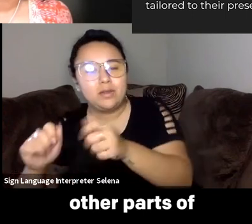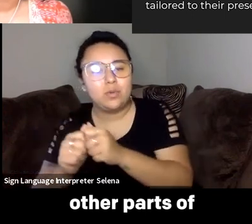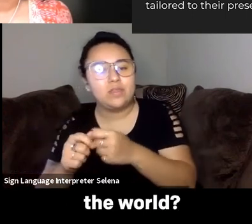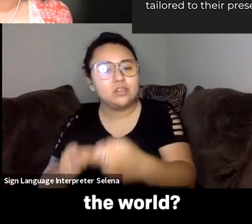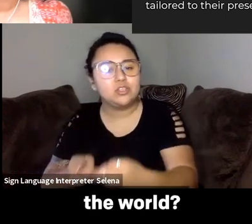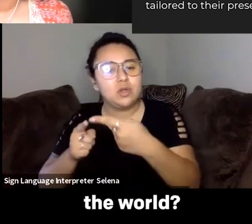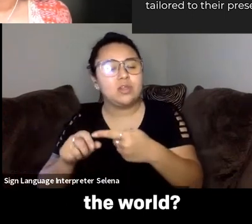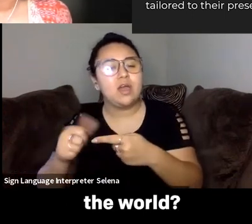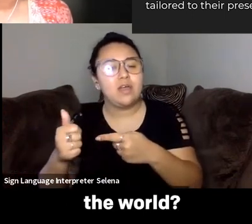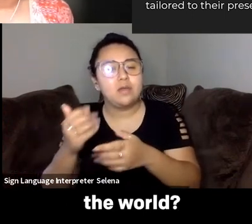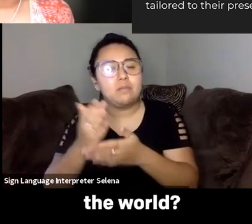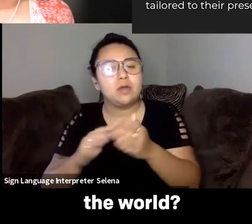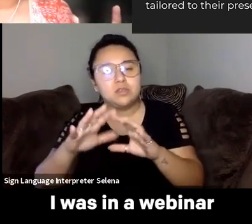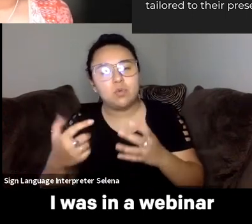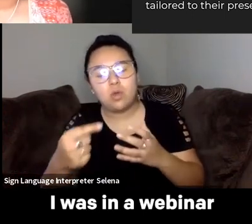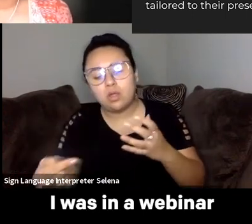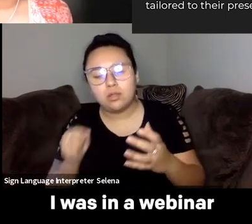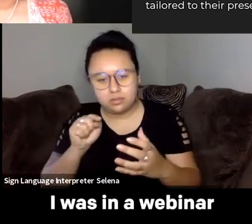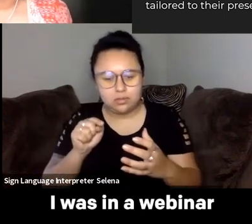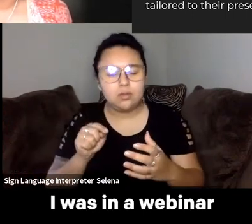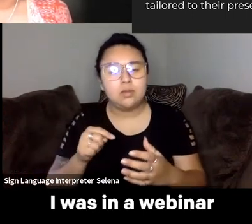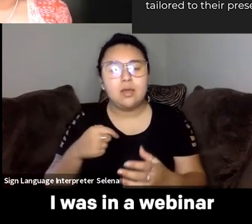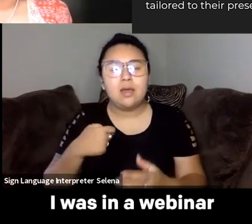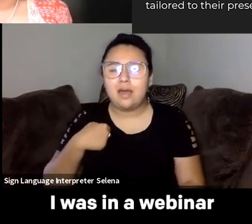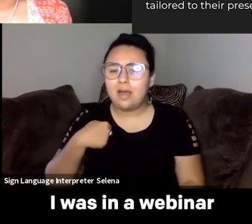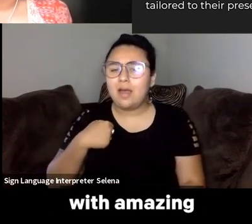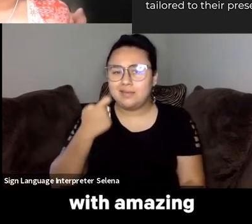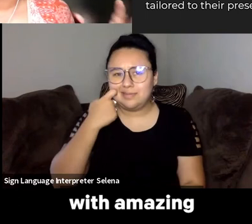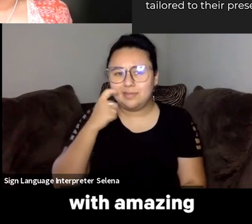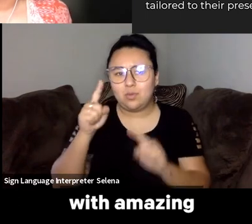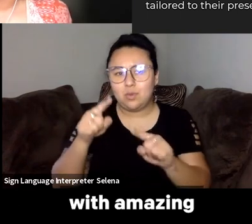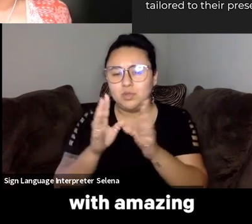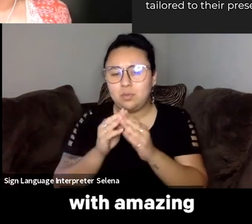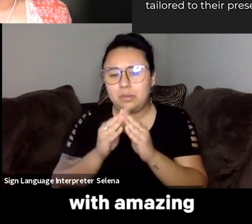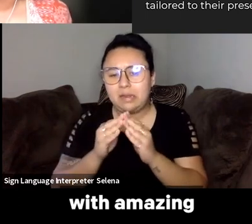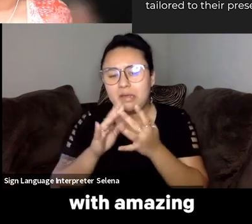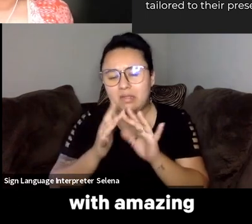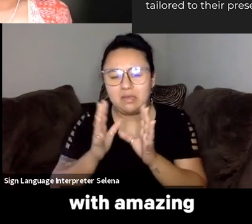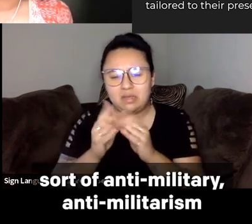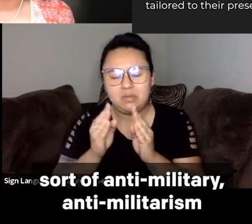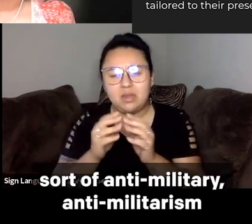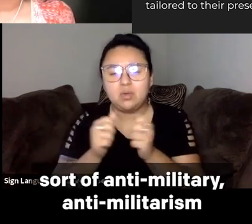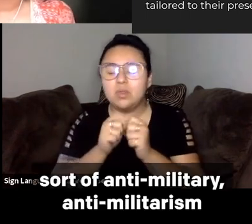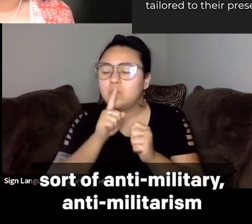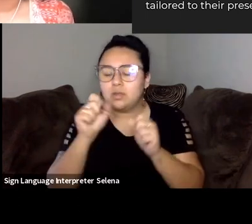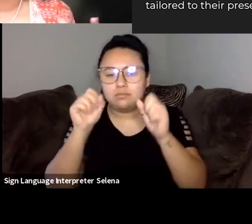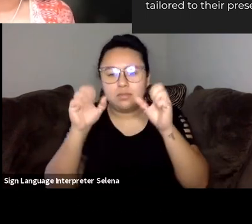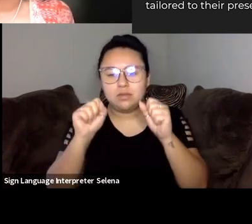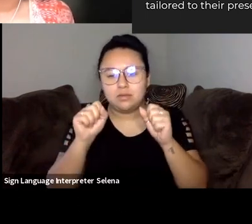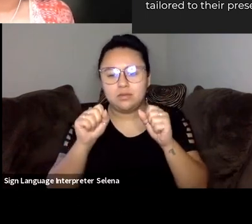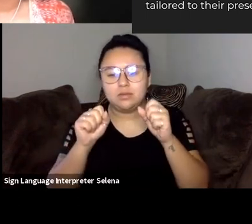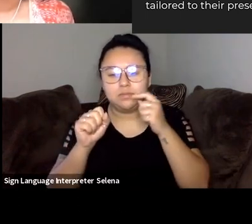of the world? I was in a webinar with amazing sort of